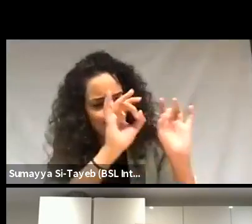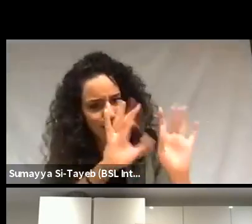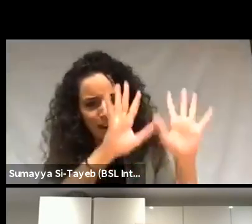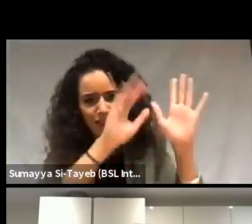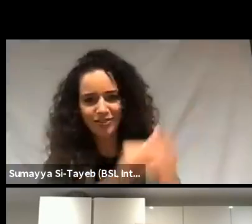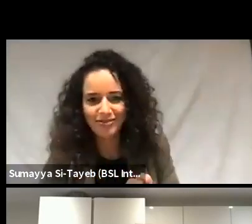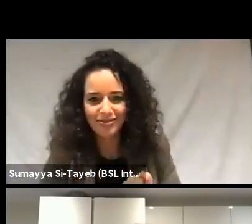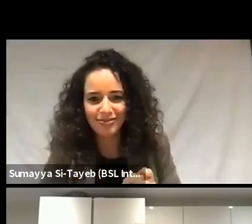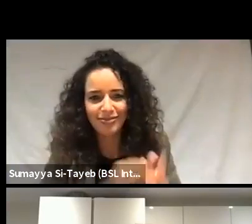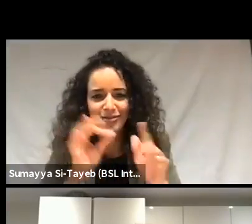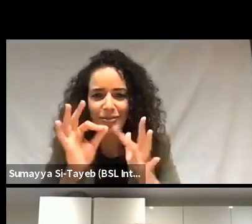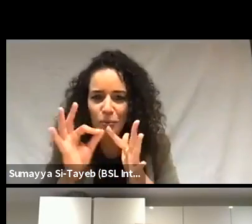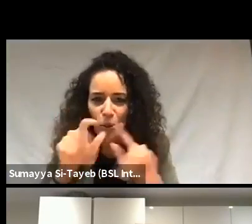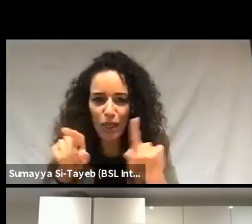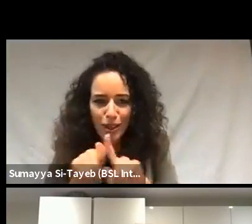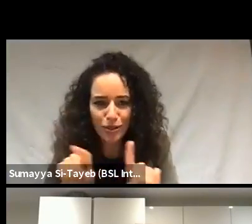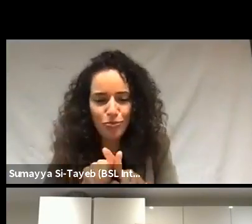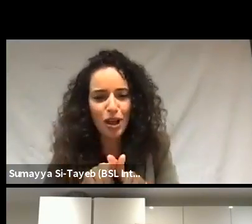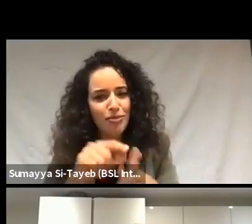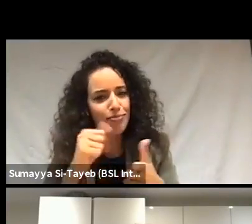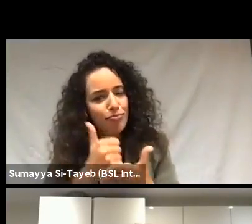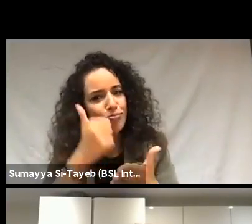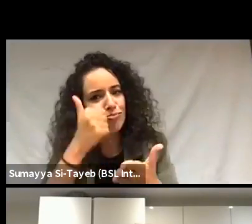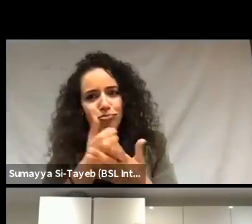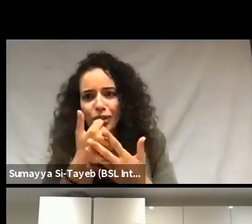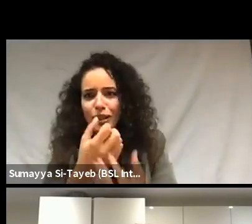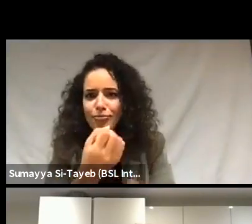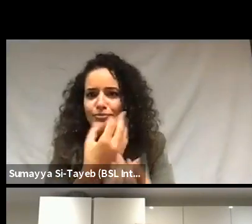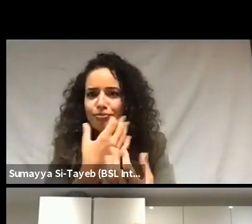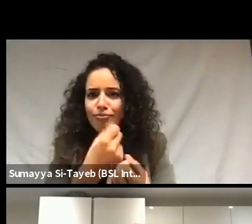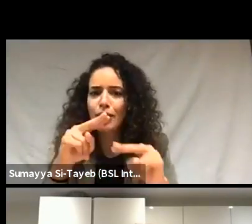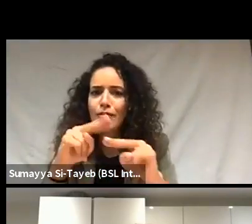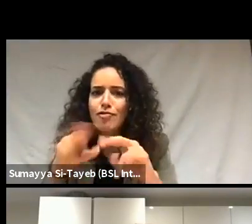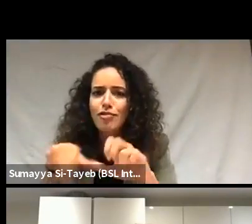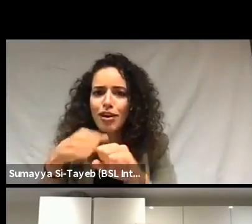especially, very good to get your take, and Frank Gardner,